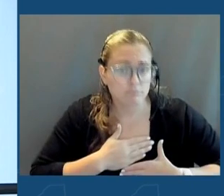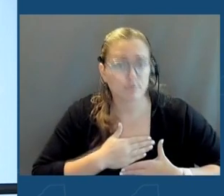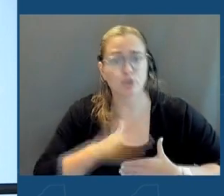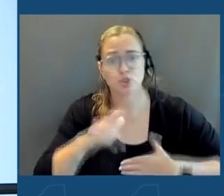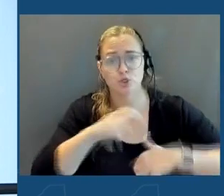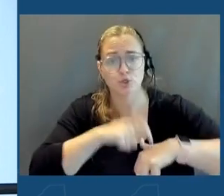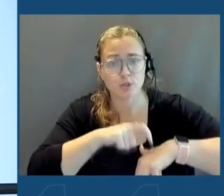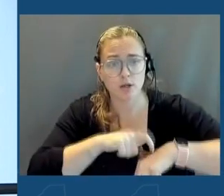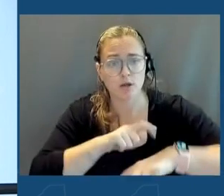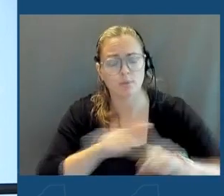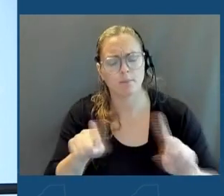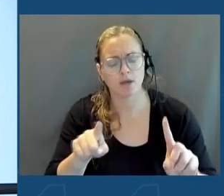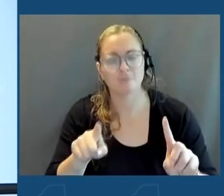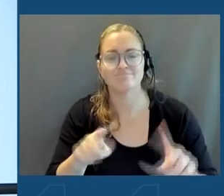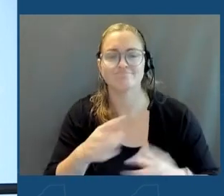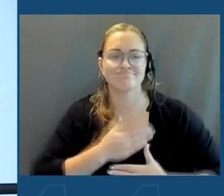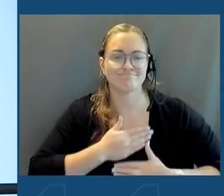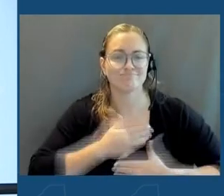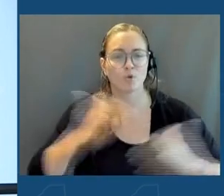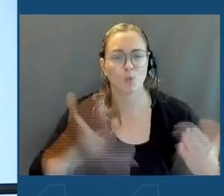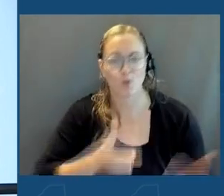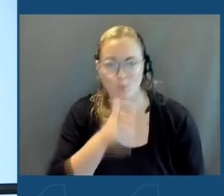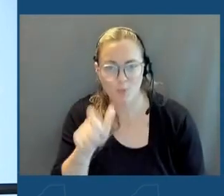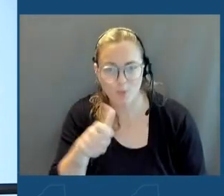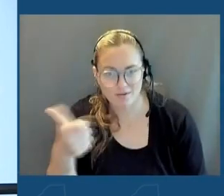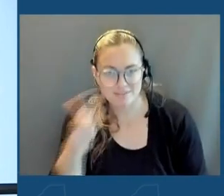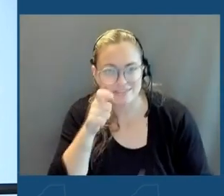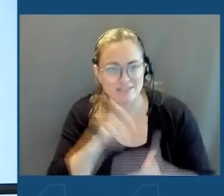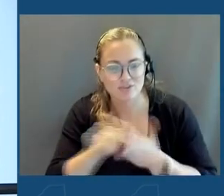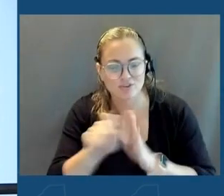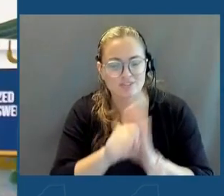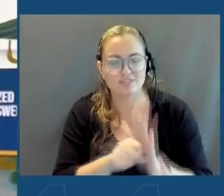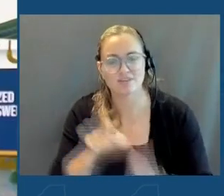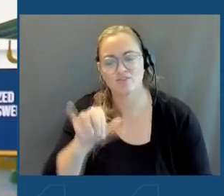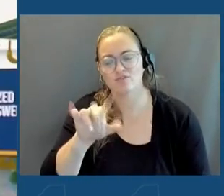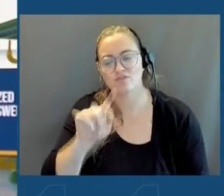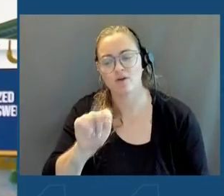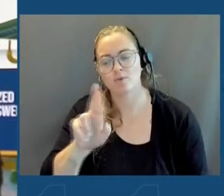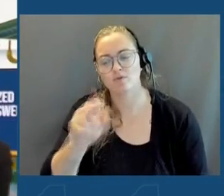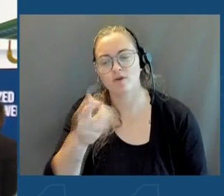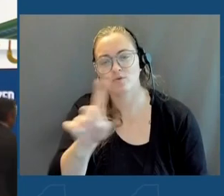but I have the pleasure to welcome Secretary of the State, Robert Rodriguez.